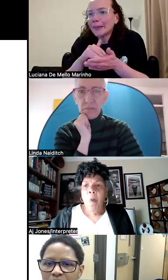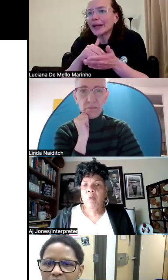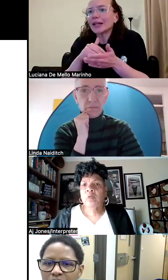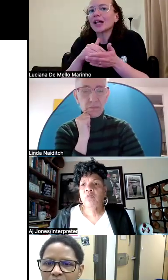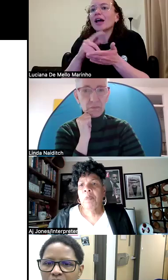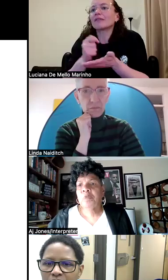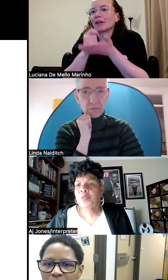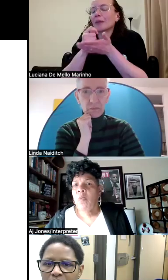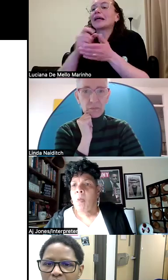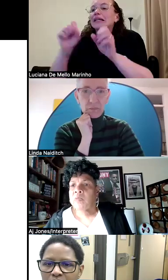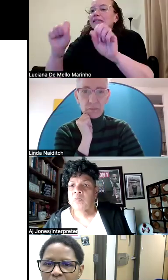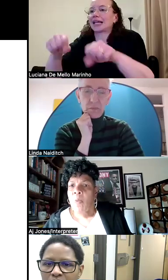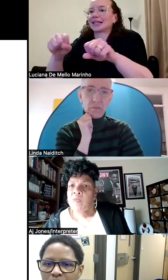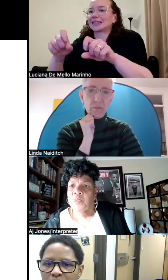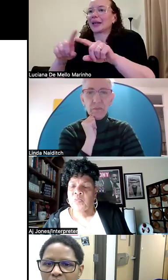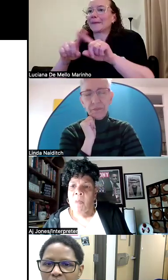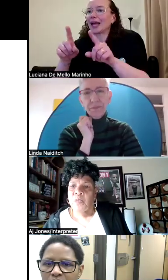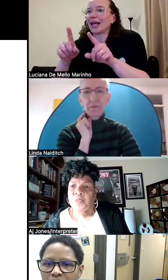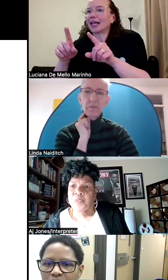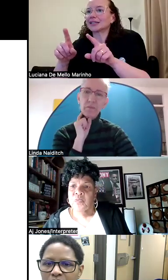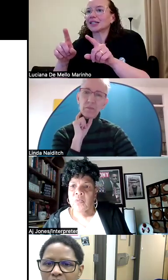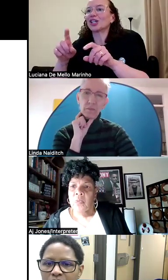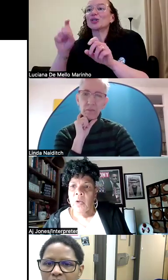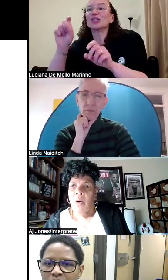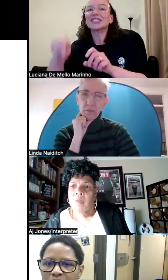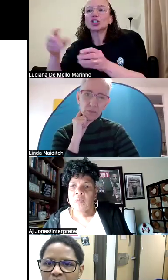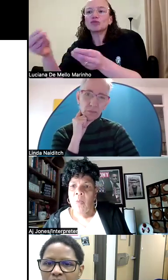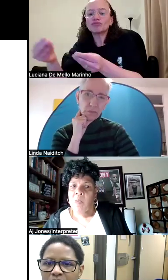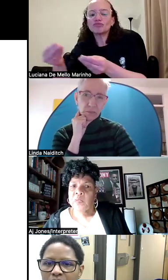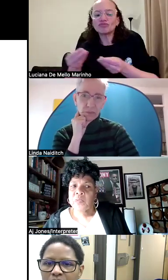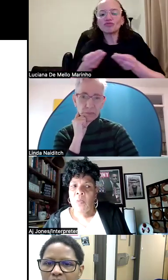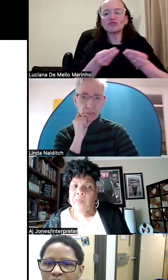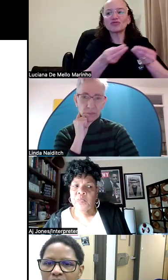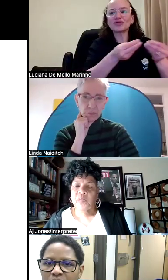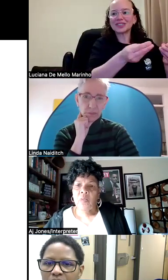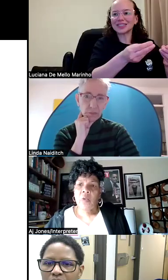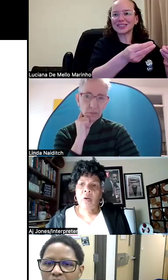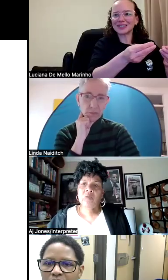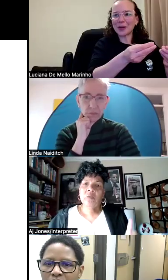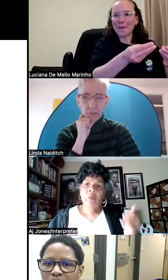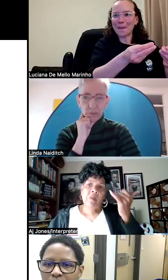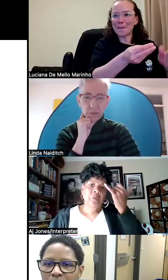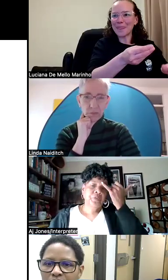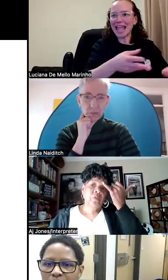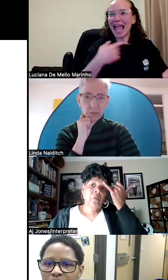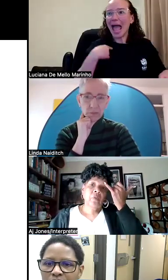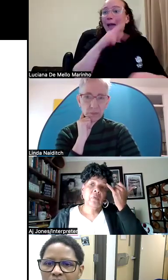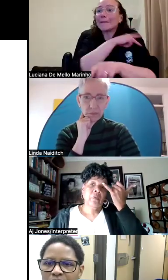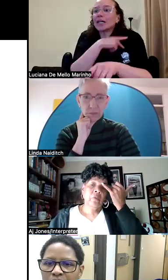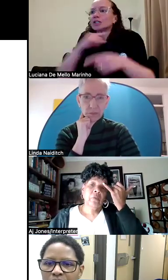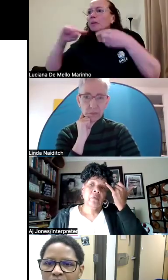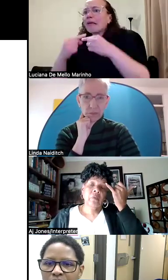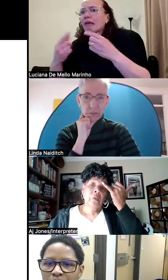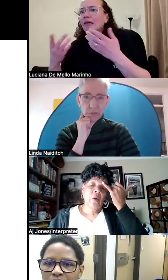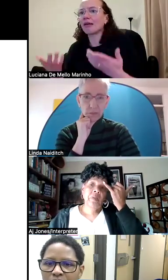And I know it happens. It can happen in treatment, but you need to make sure you relay that.